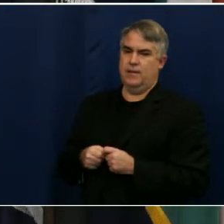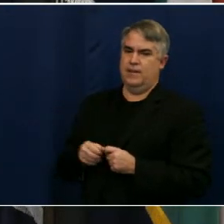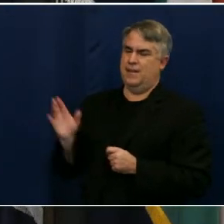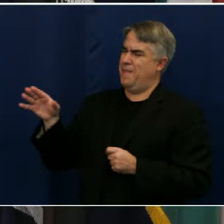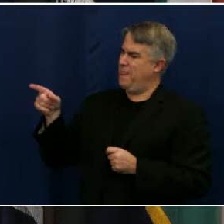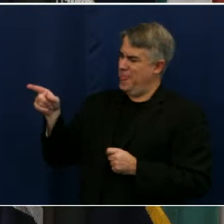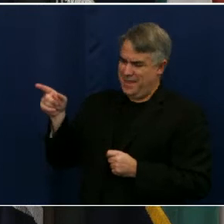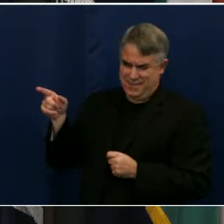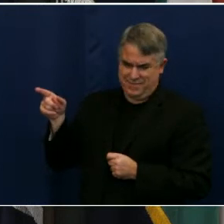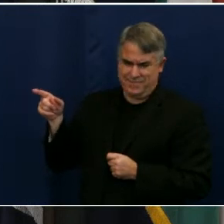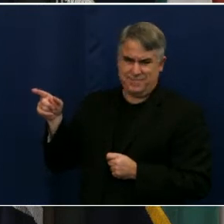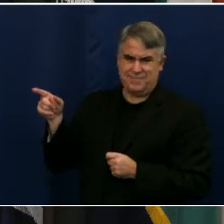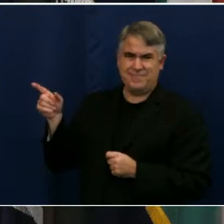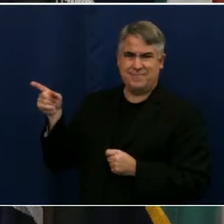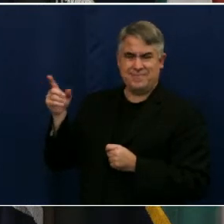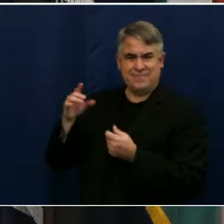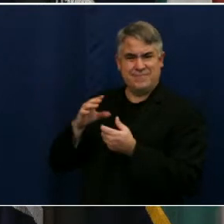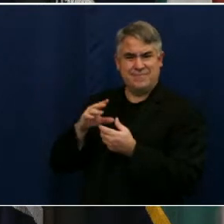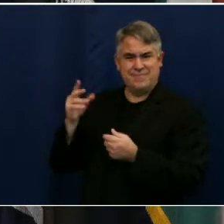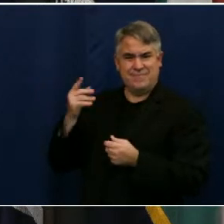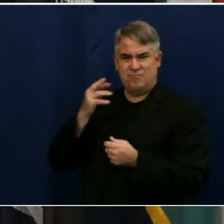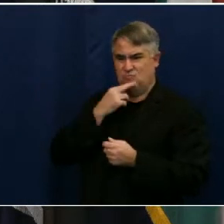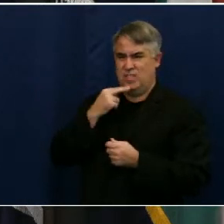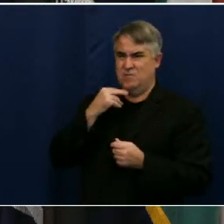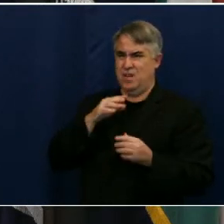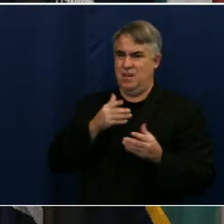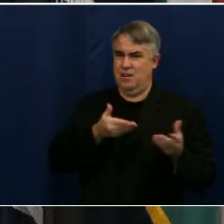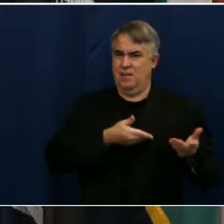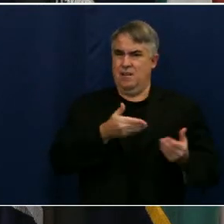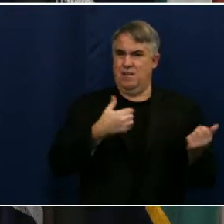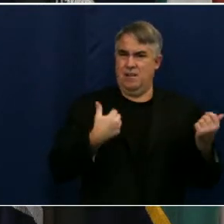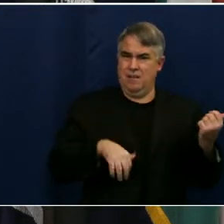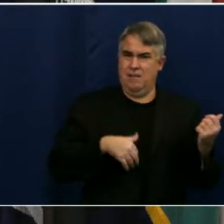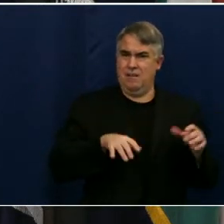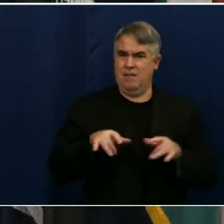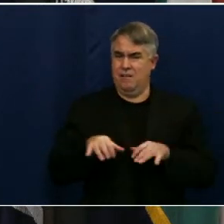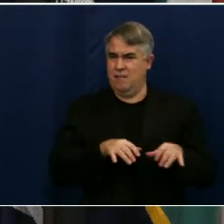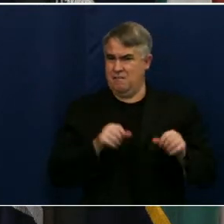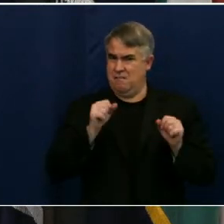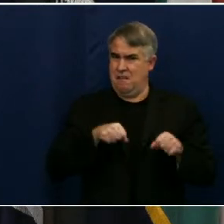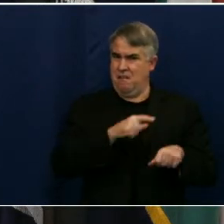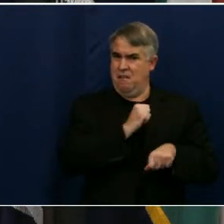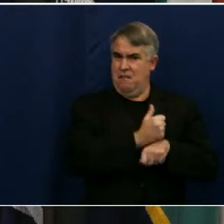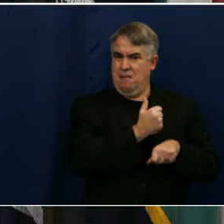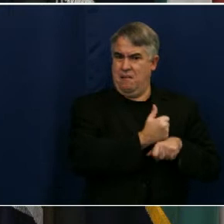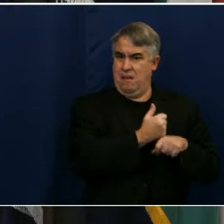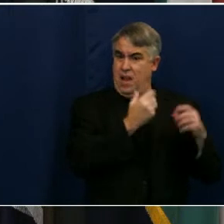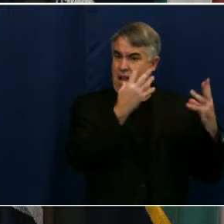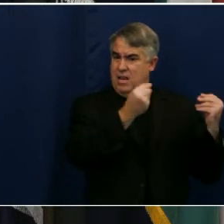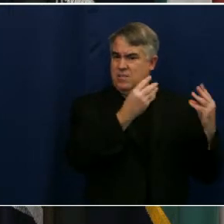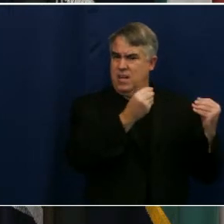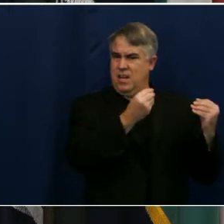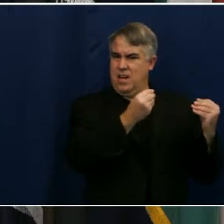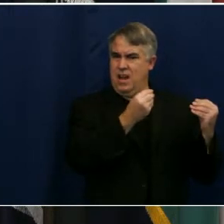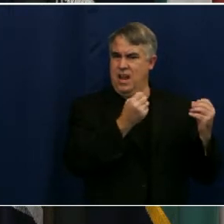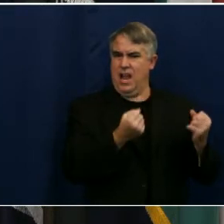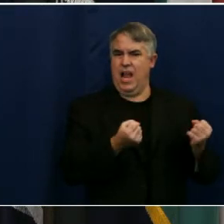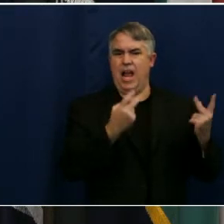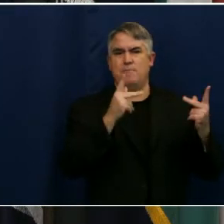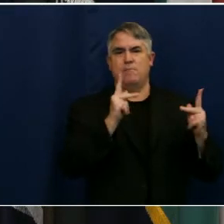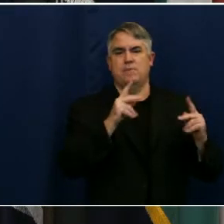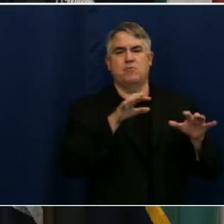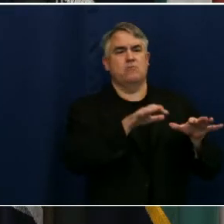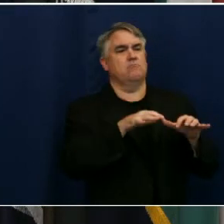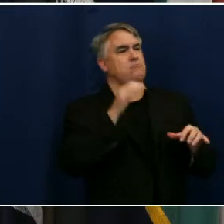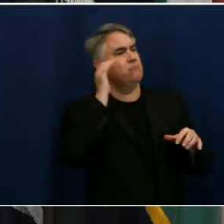on the live entertainment at restaurants? What is the capacity limit and only outdoors? And also, can you please